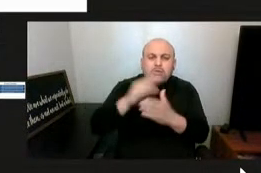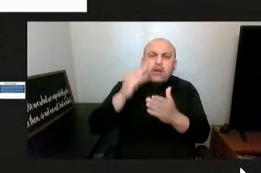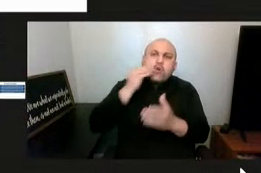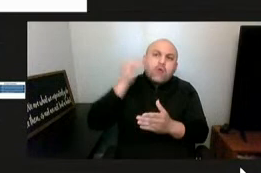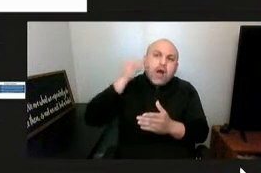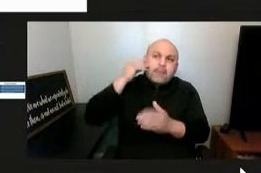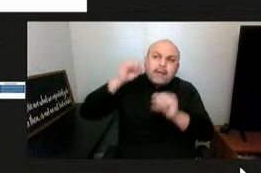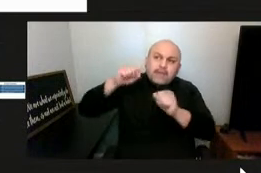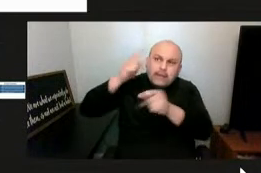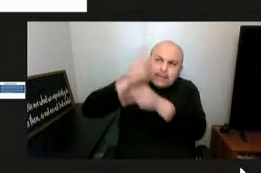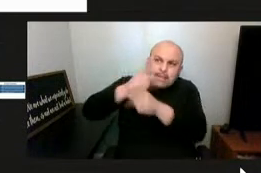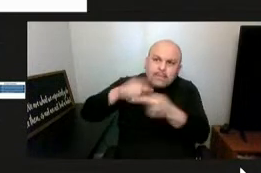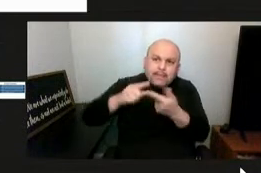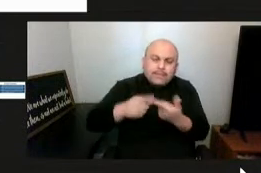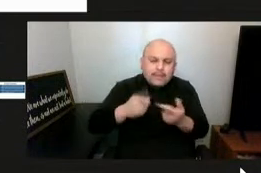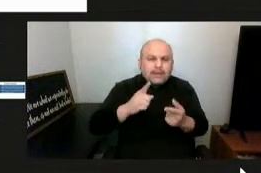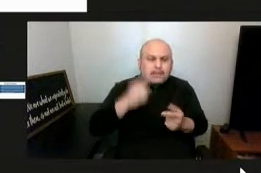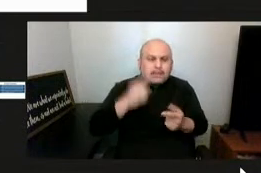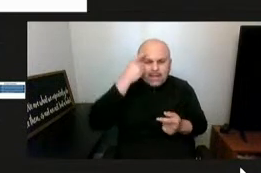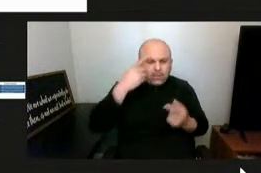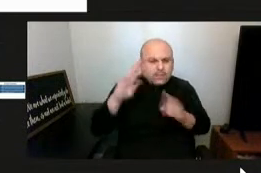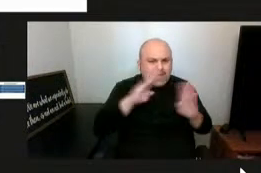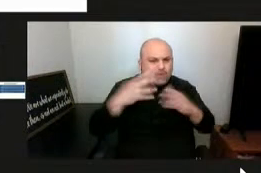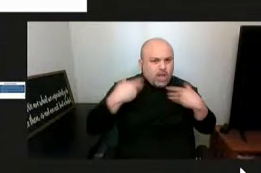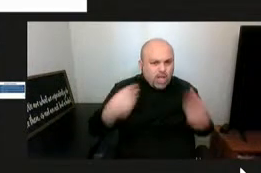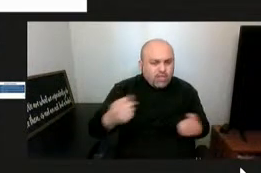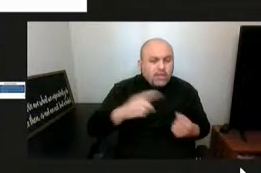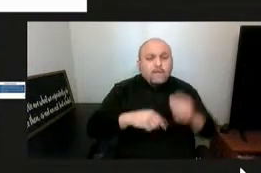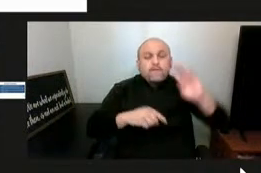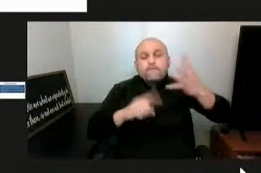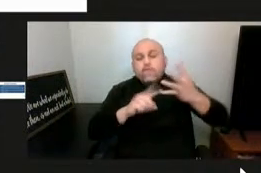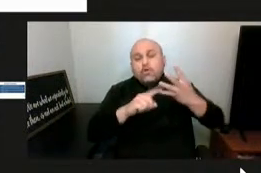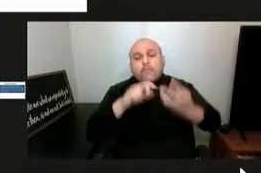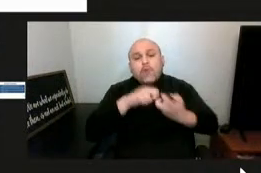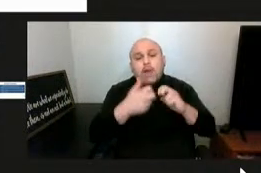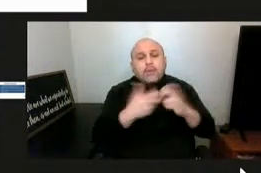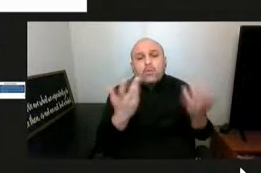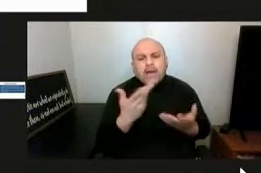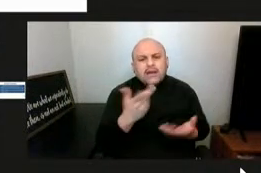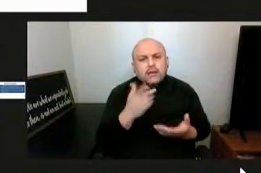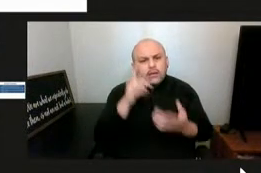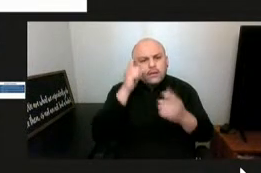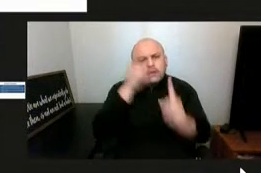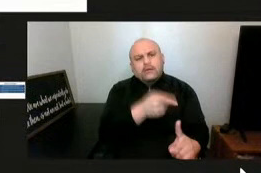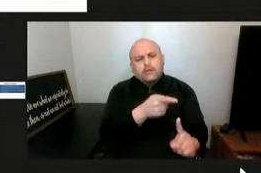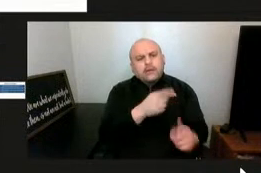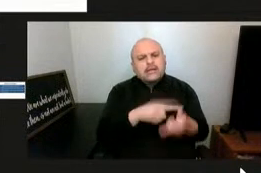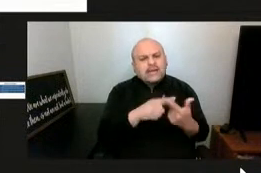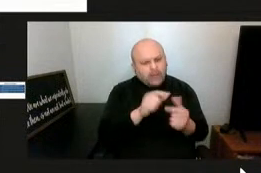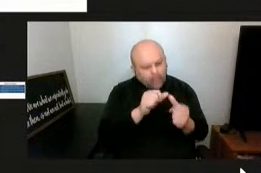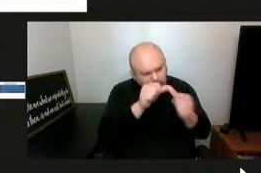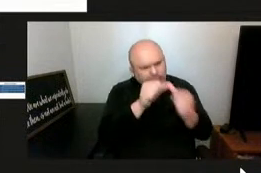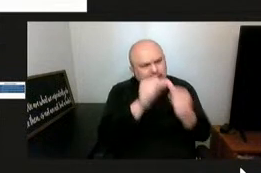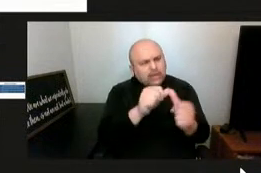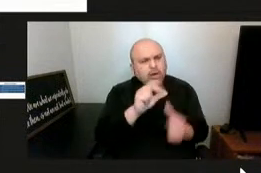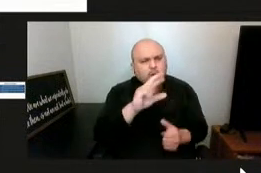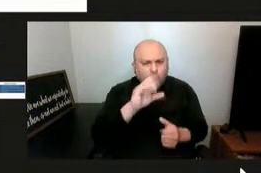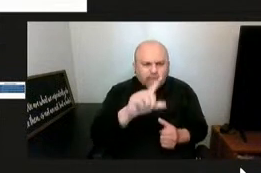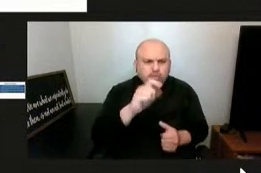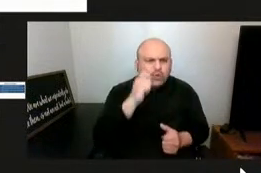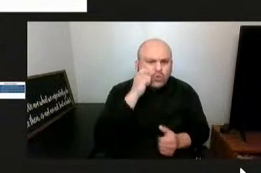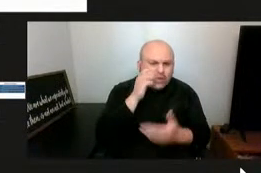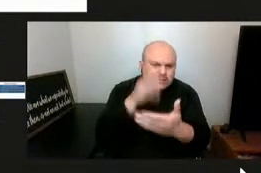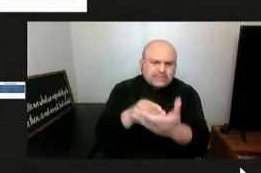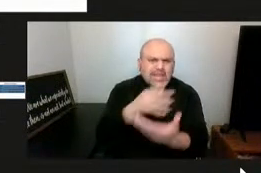mental and behavioral health. And the fourth problem speaks to the pervasiveness of racial and